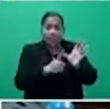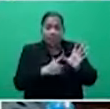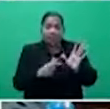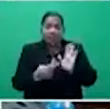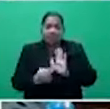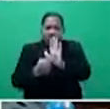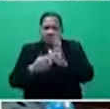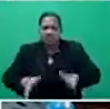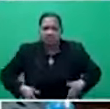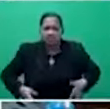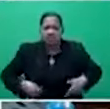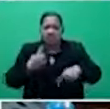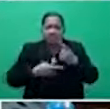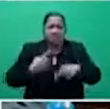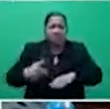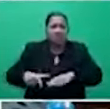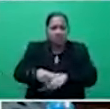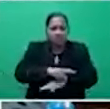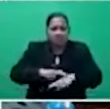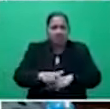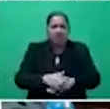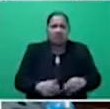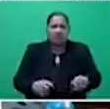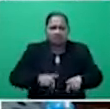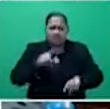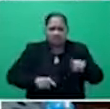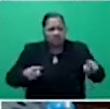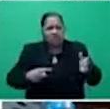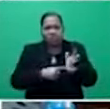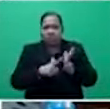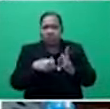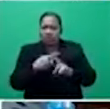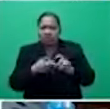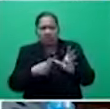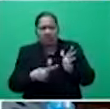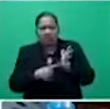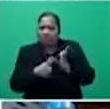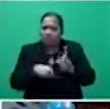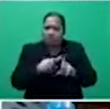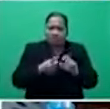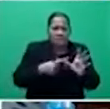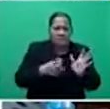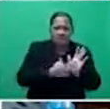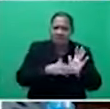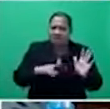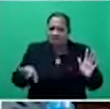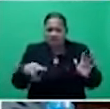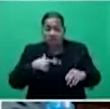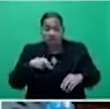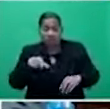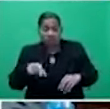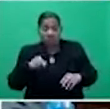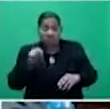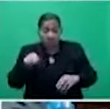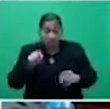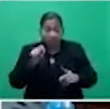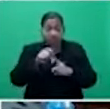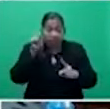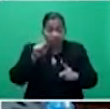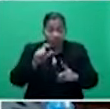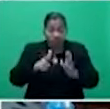land was alienated to different Itokotokas and Matangalis because of political considerations at that point in time.